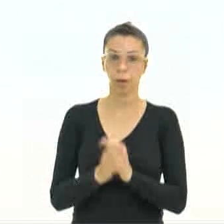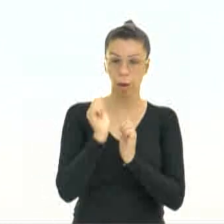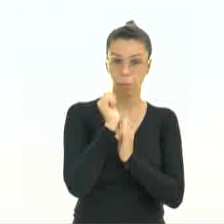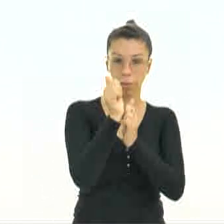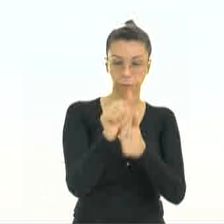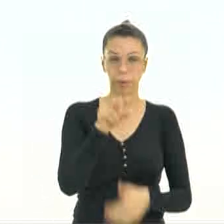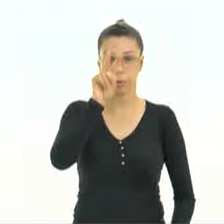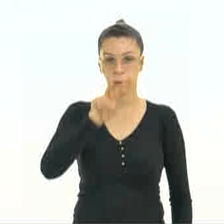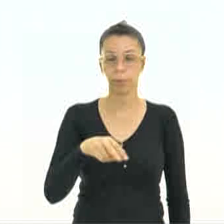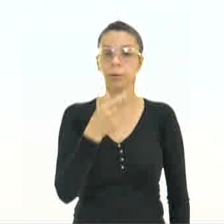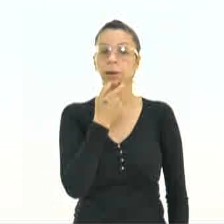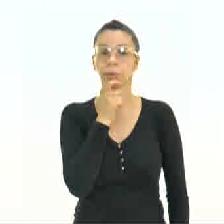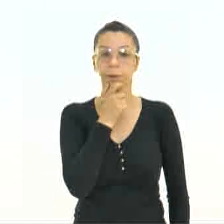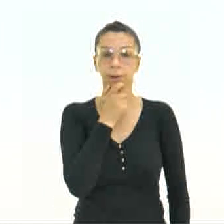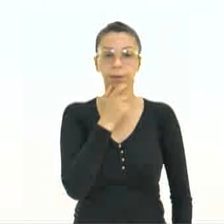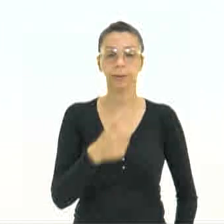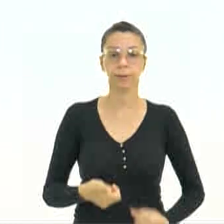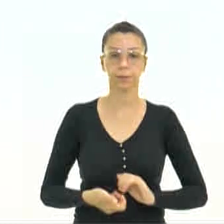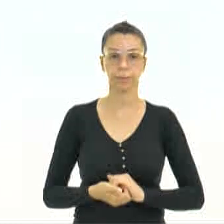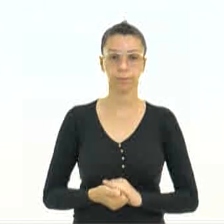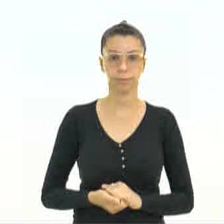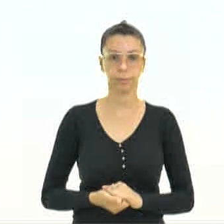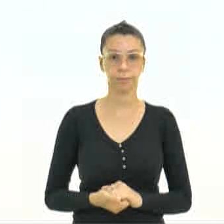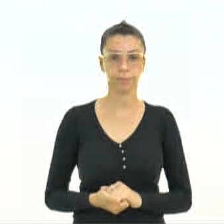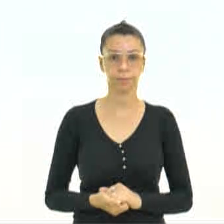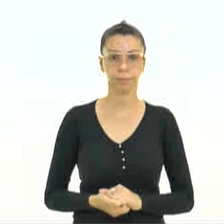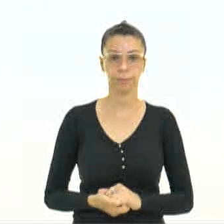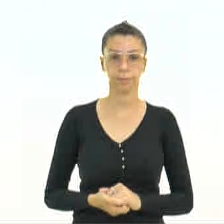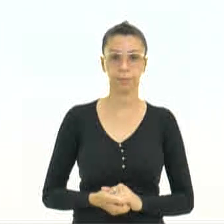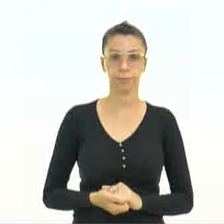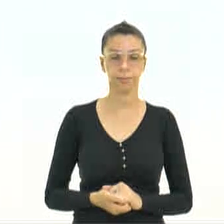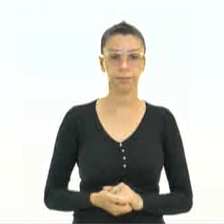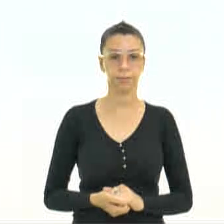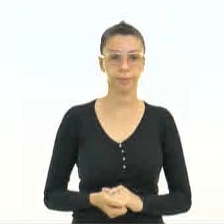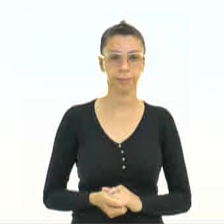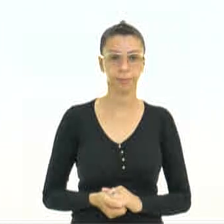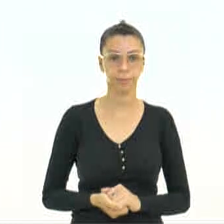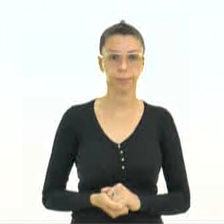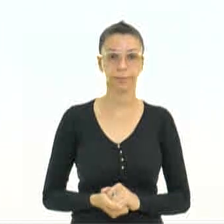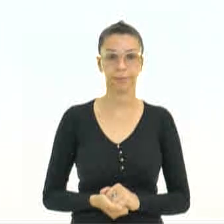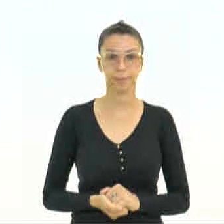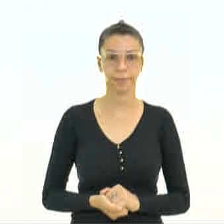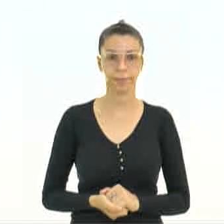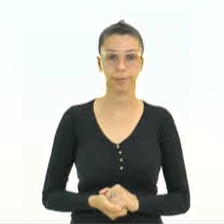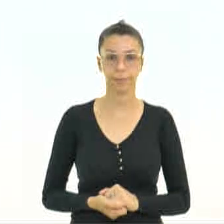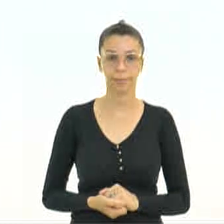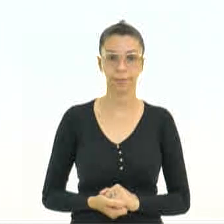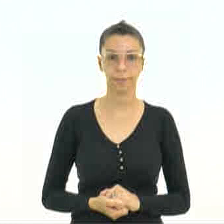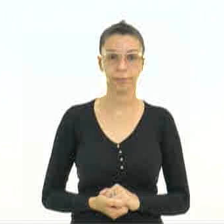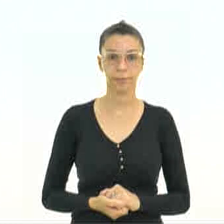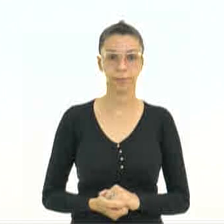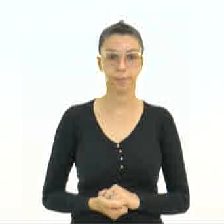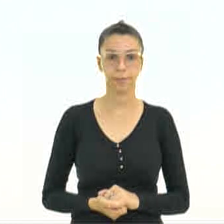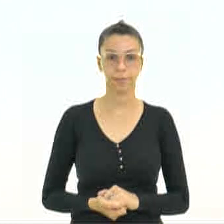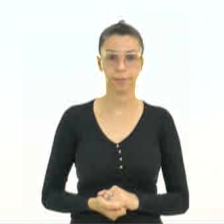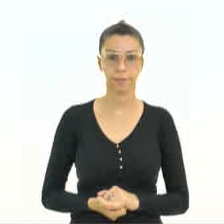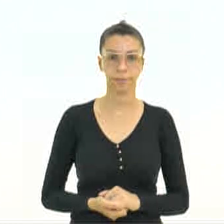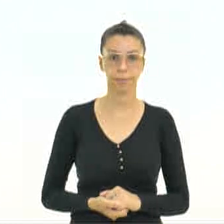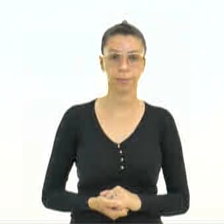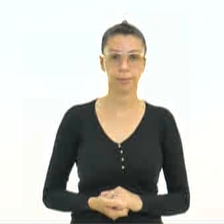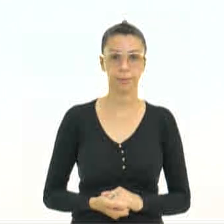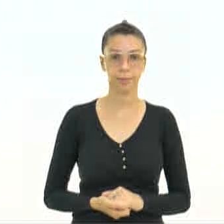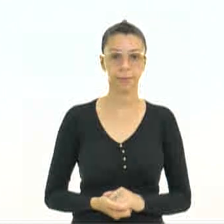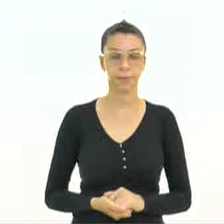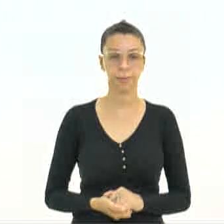aunt, Mrs. Reed, and her cousins, who always mistreat her. Tired of the forced coexistence with her